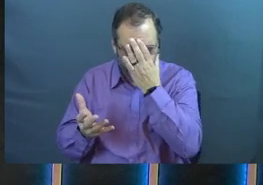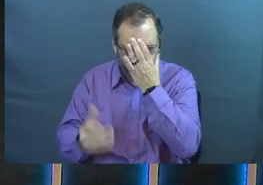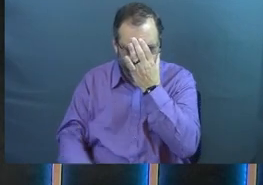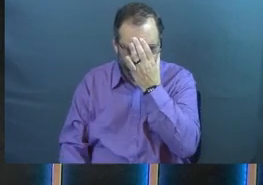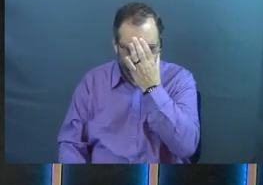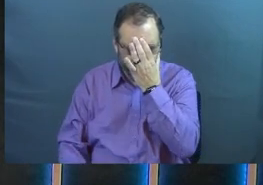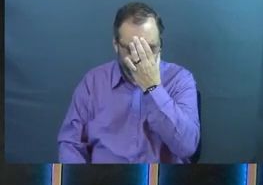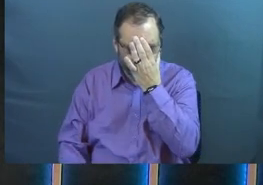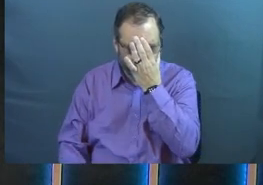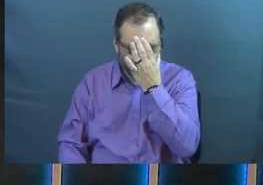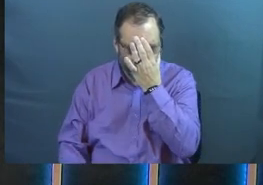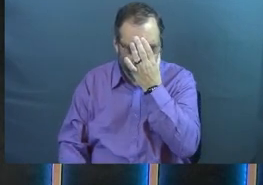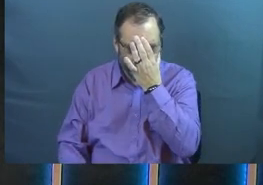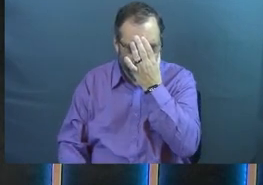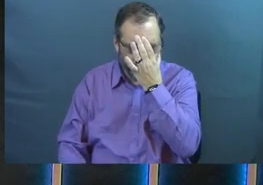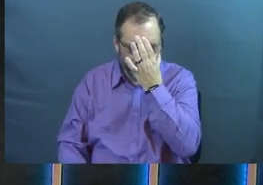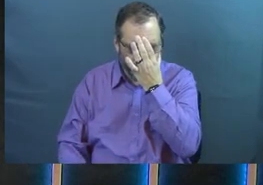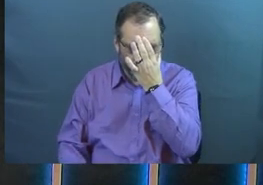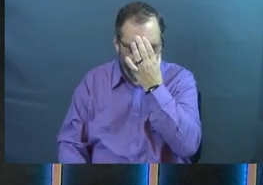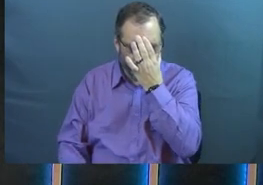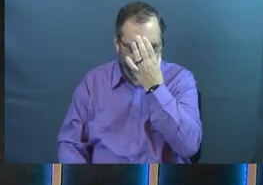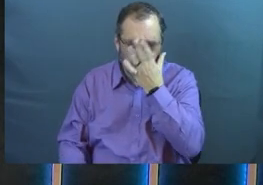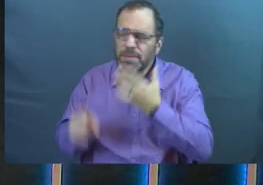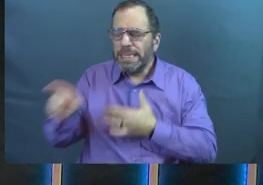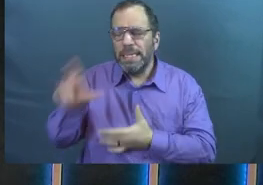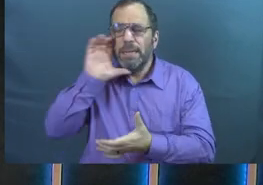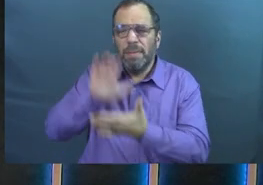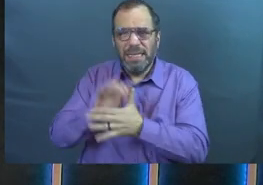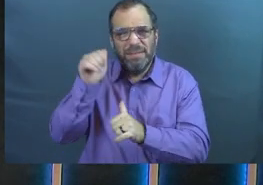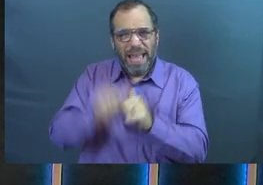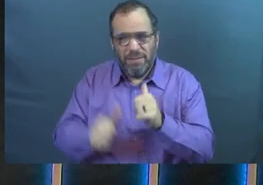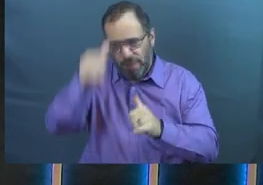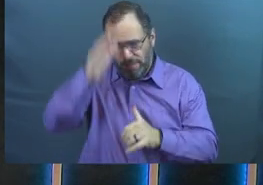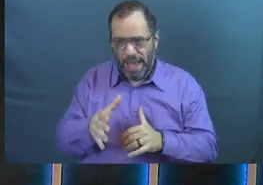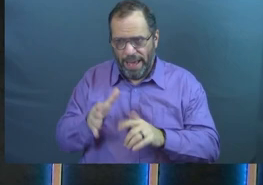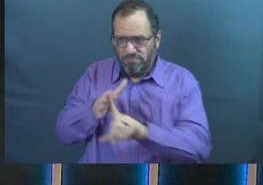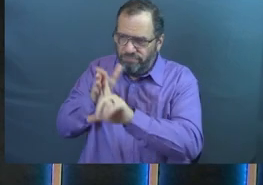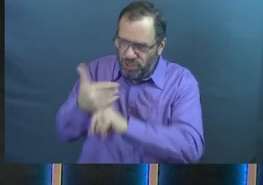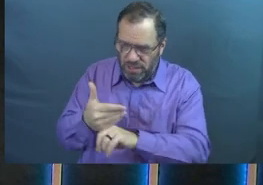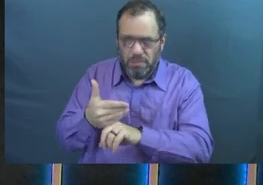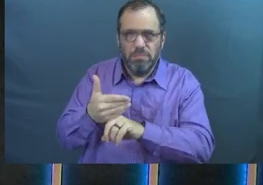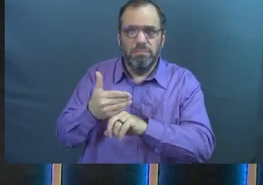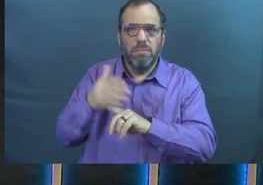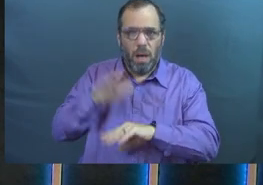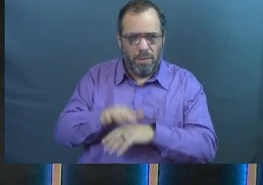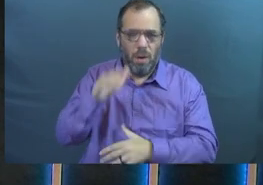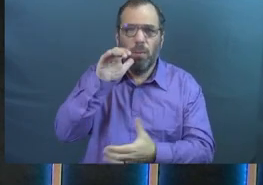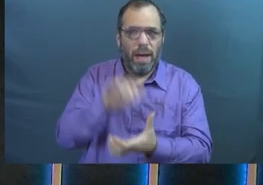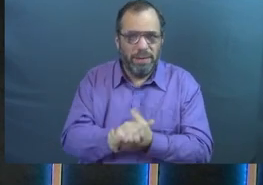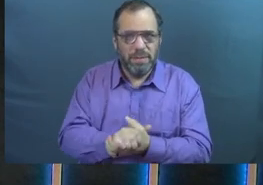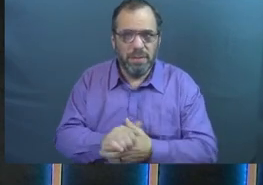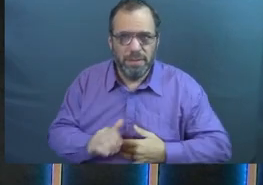that he believed every man was destined to do the same thing.